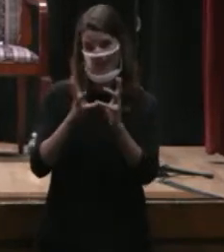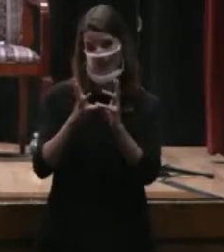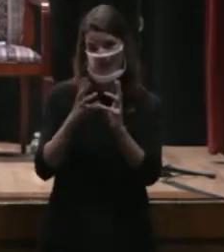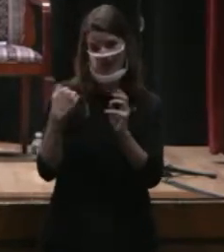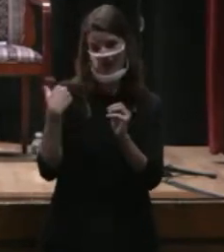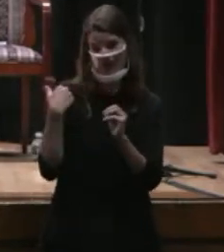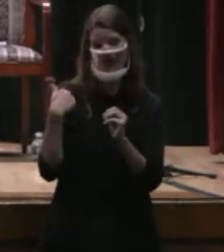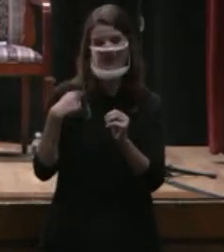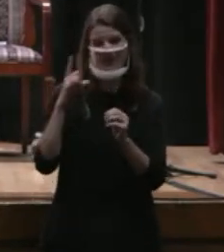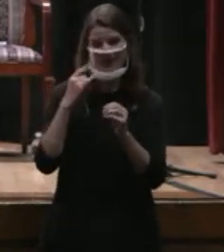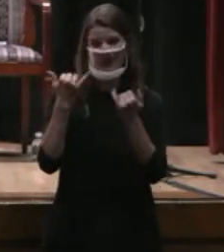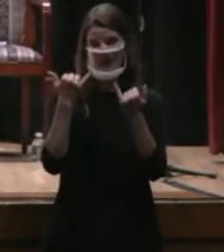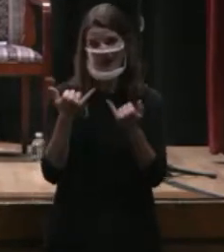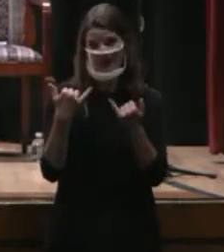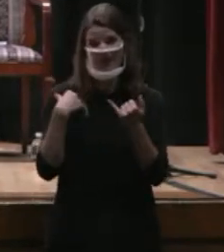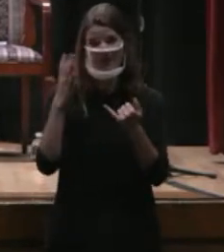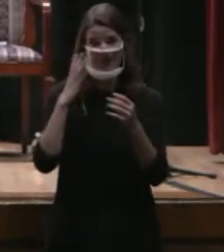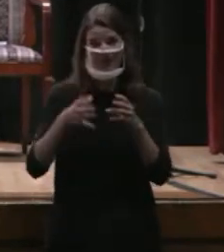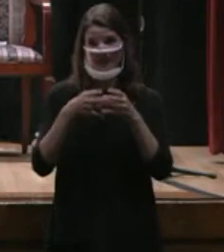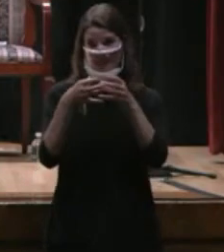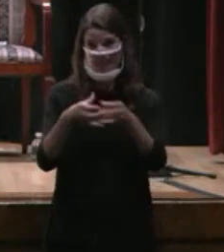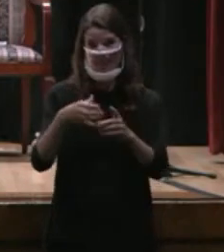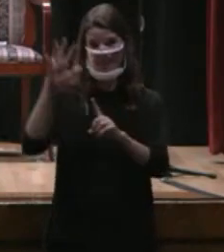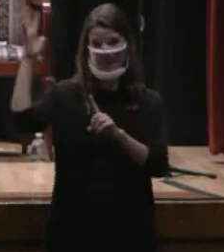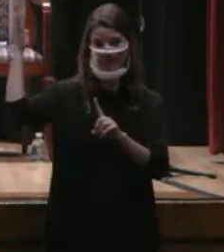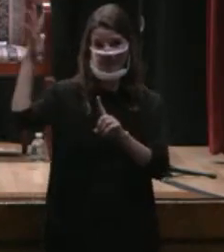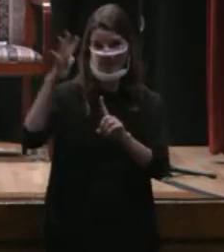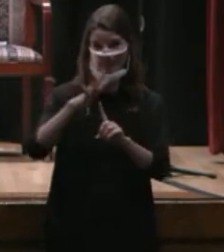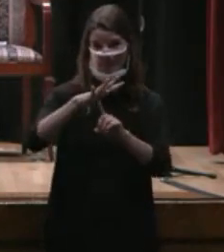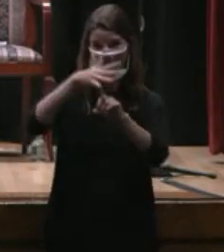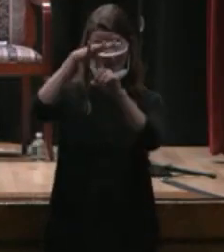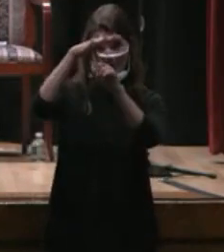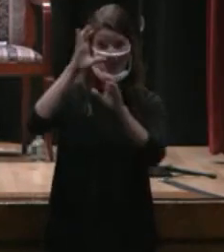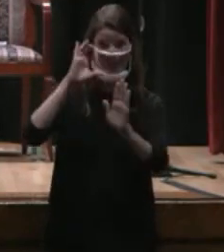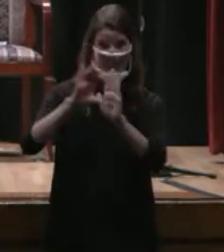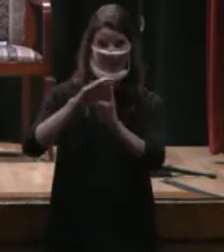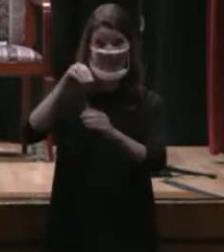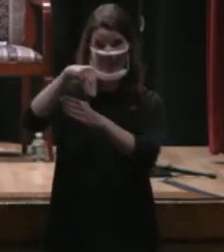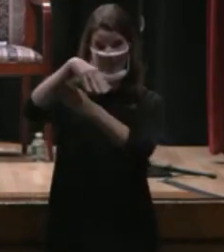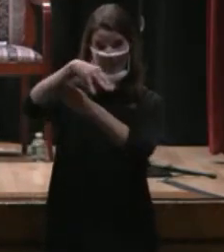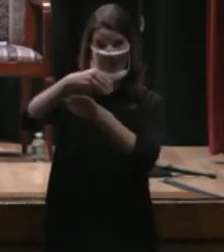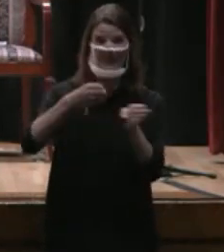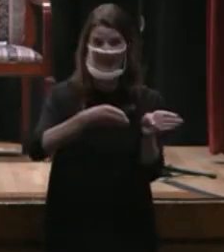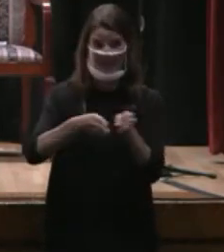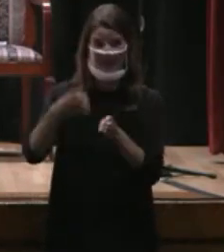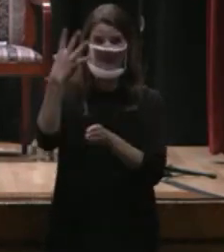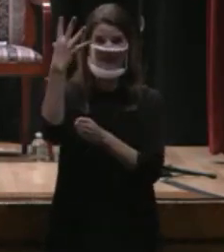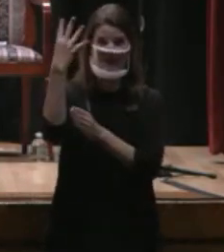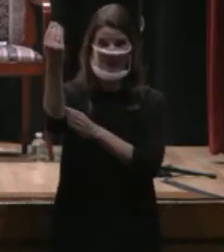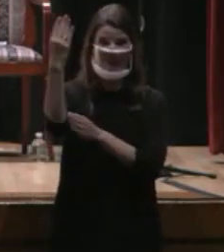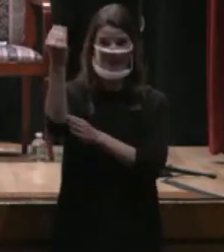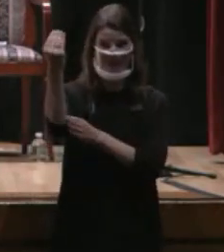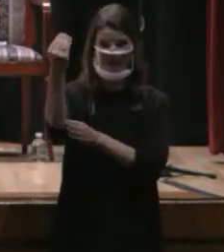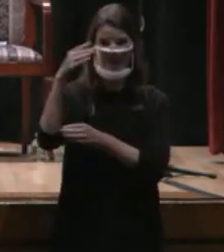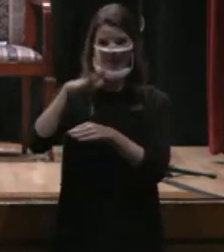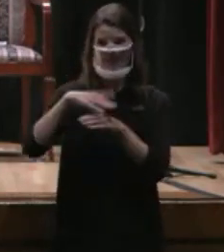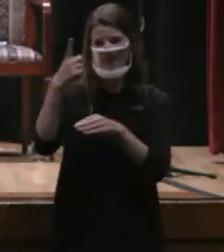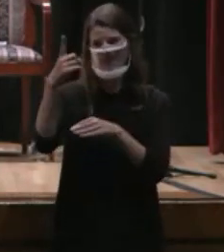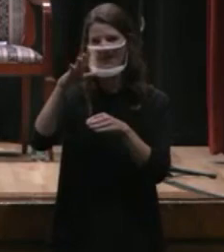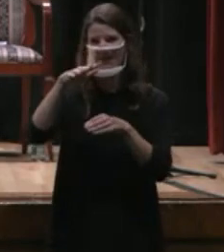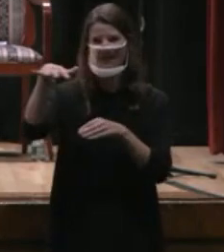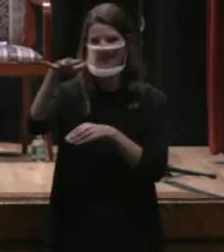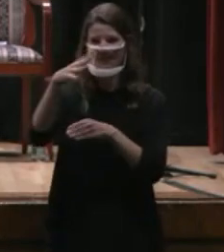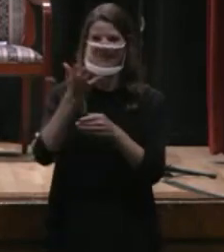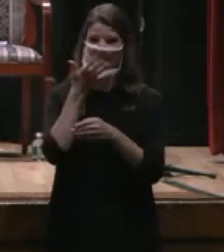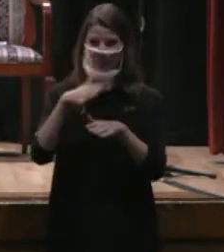past week, we are going to take a drone photo as planned, but it'll be outside in one of the